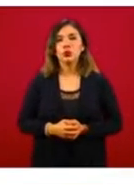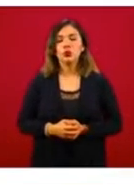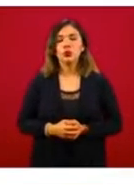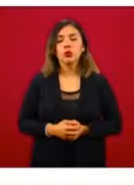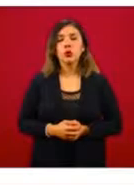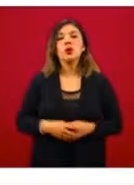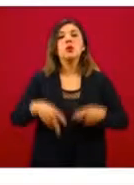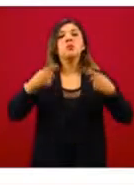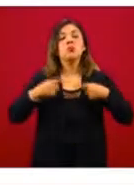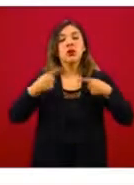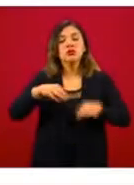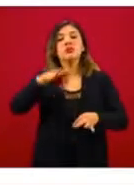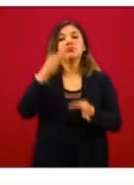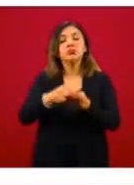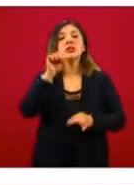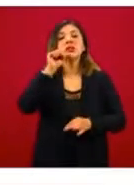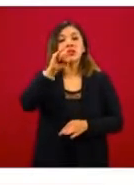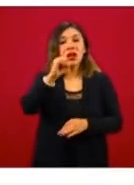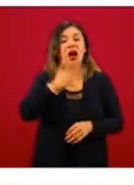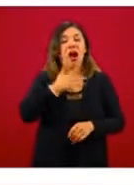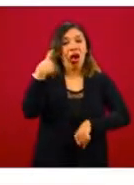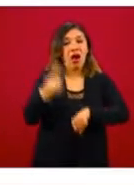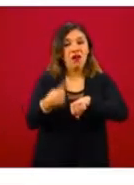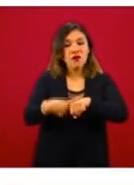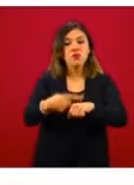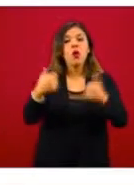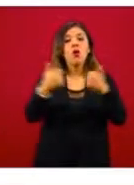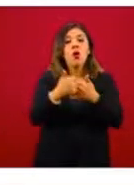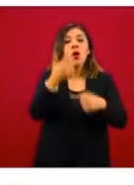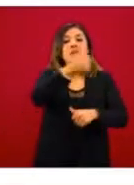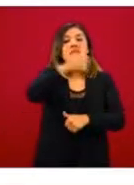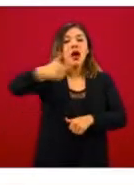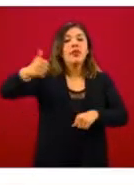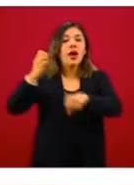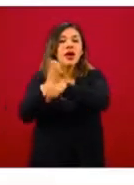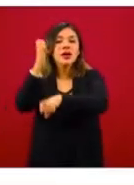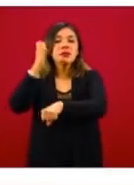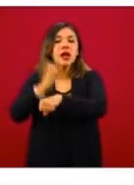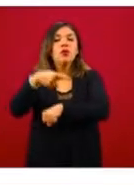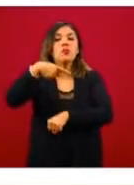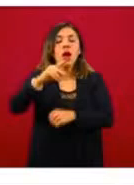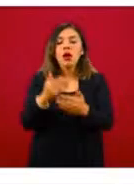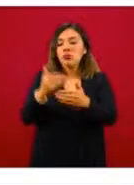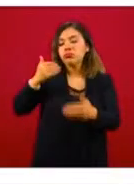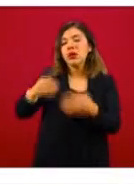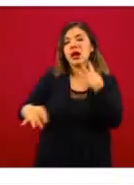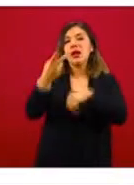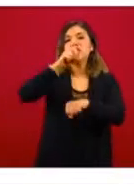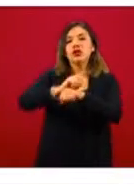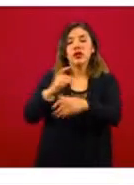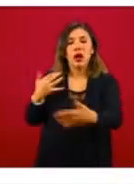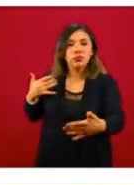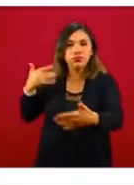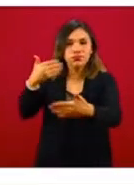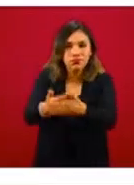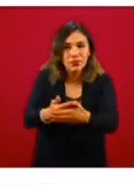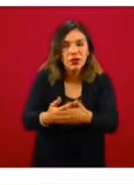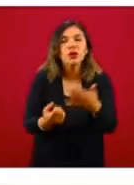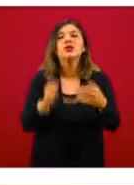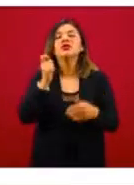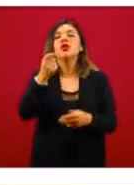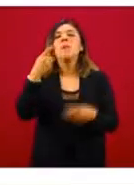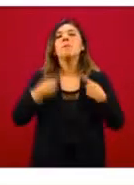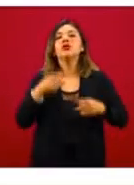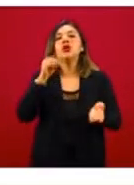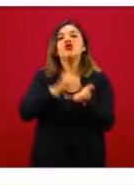This slide represents the confirmed cases by state where the healthcare professionals live and for the last